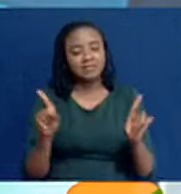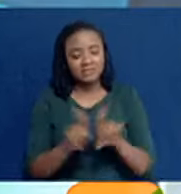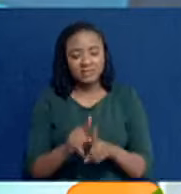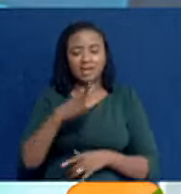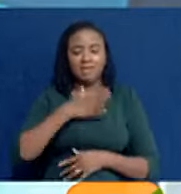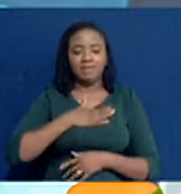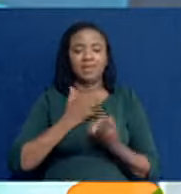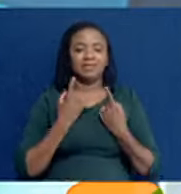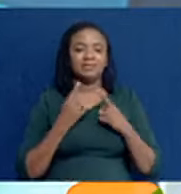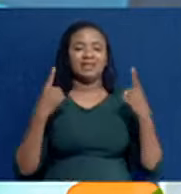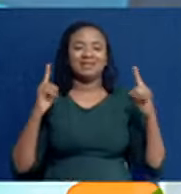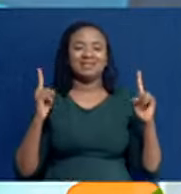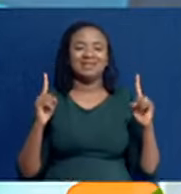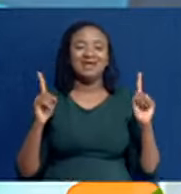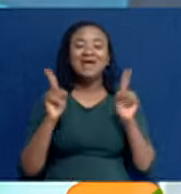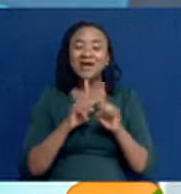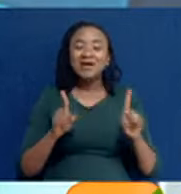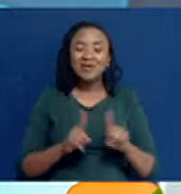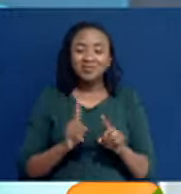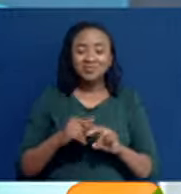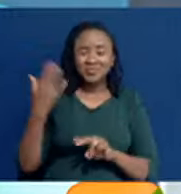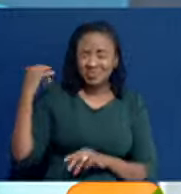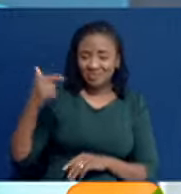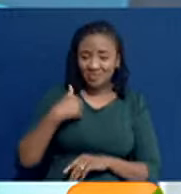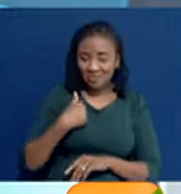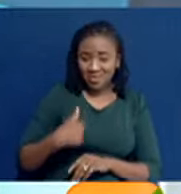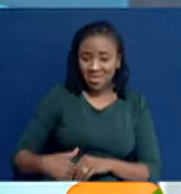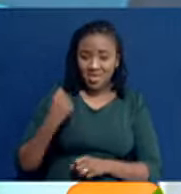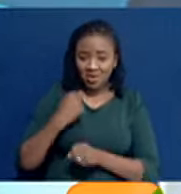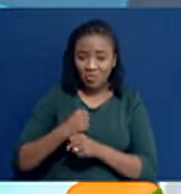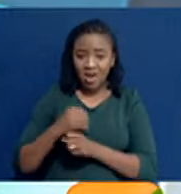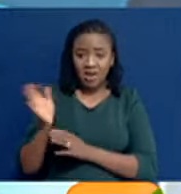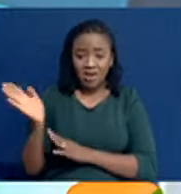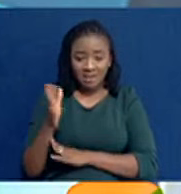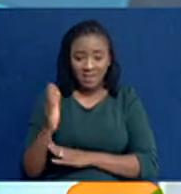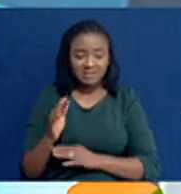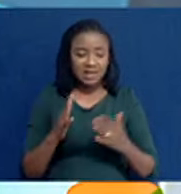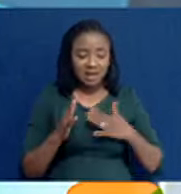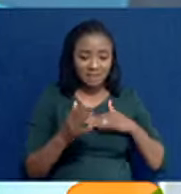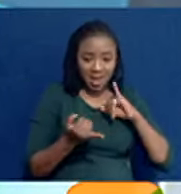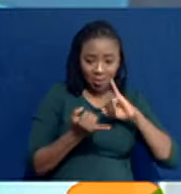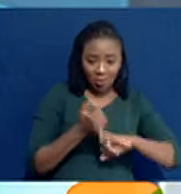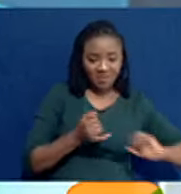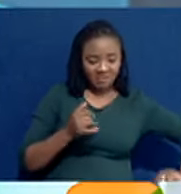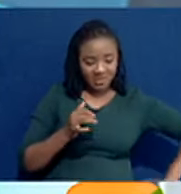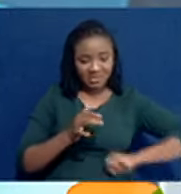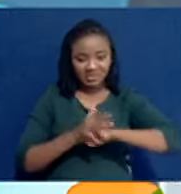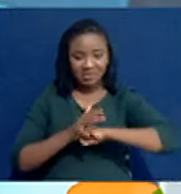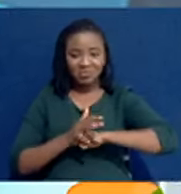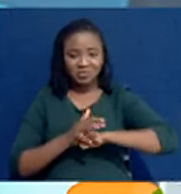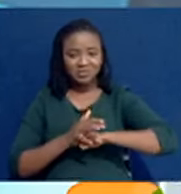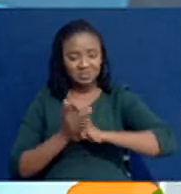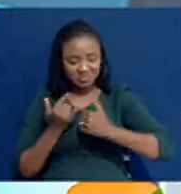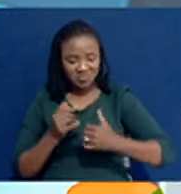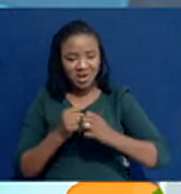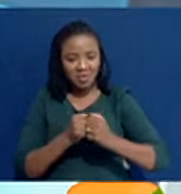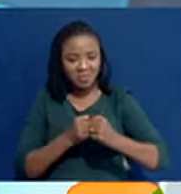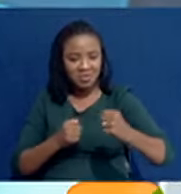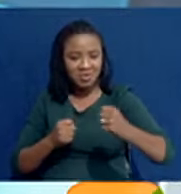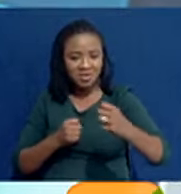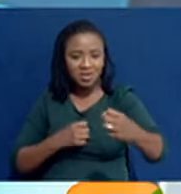said. When I was ambassador, Beth supported me. Why can't I support her